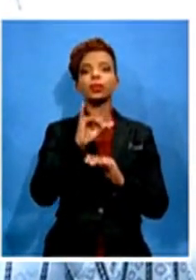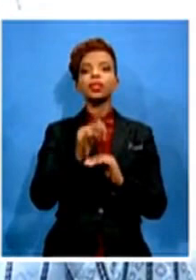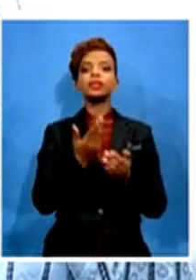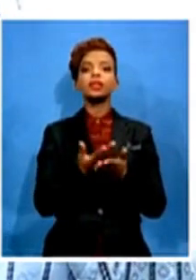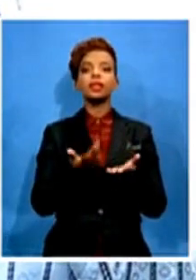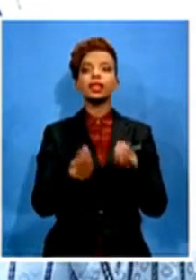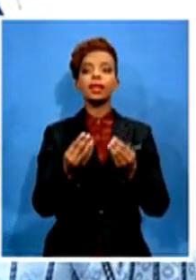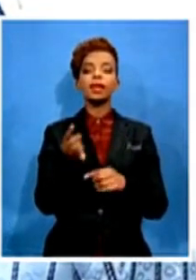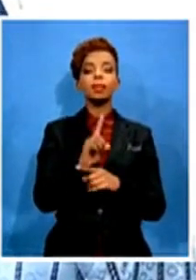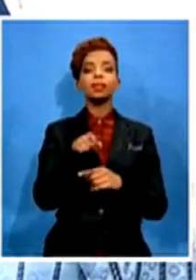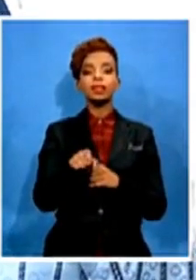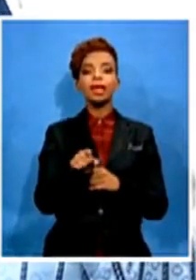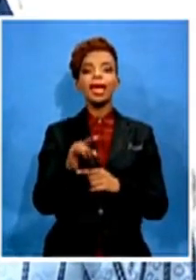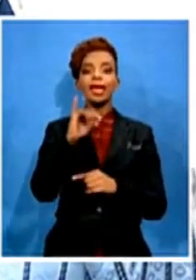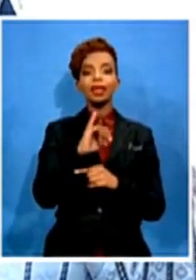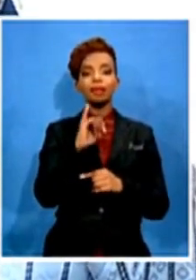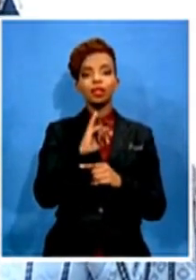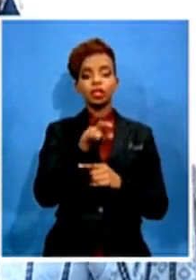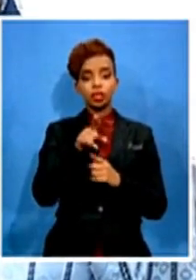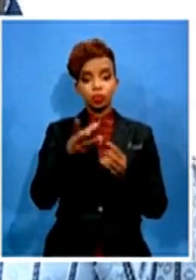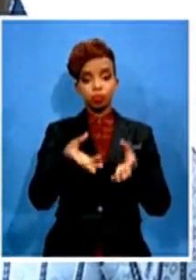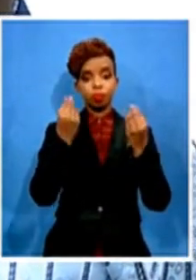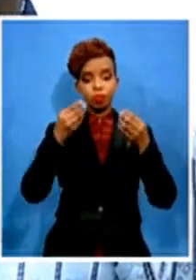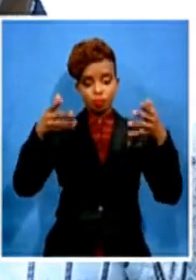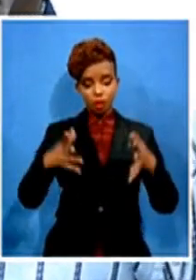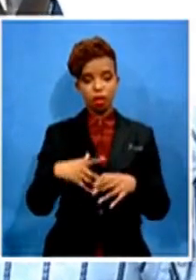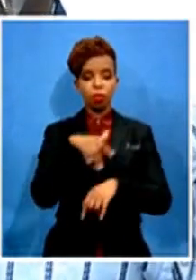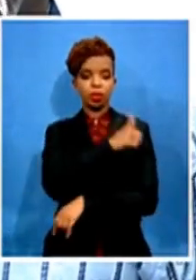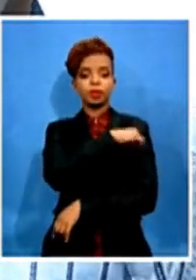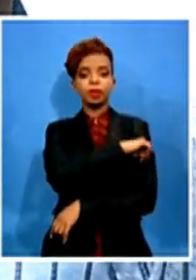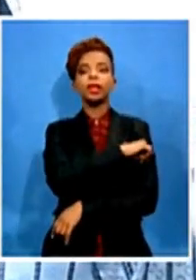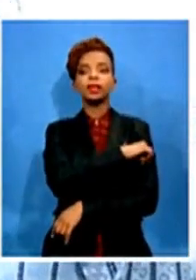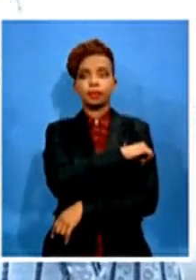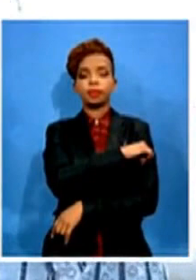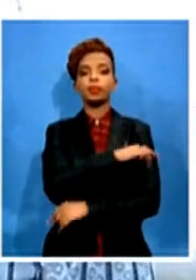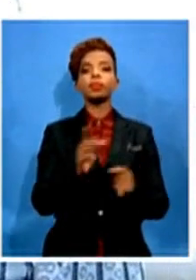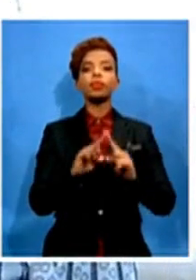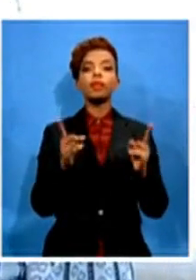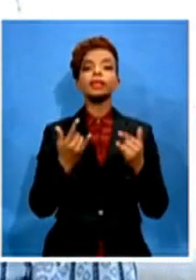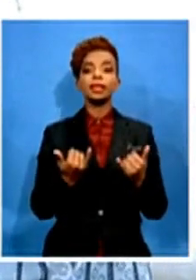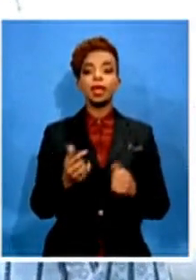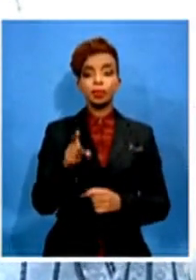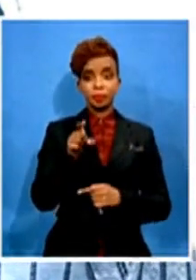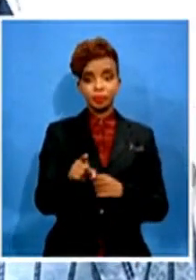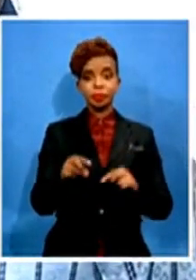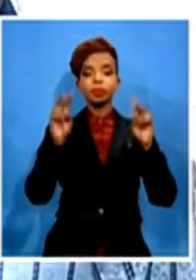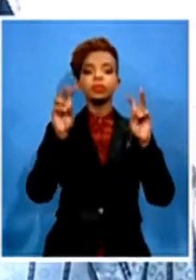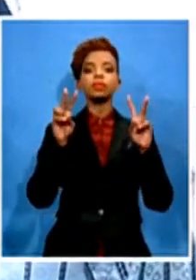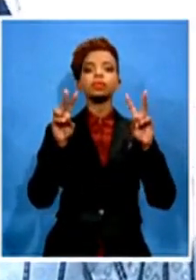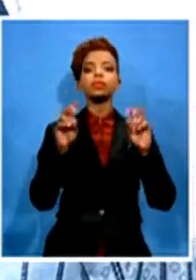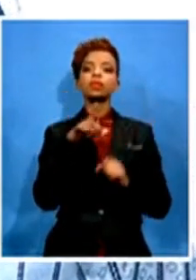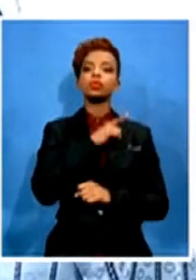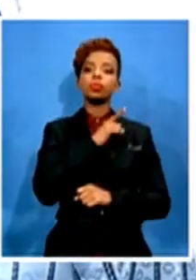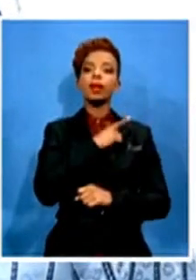hospital. So that is the issue. So the point is not that there will be the same structure everywhere, but